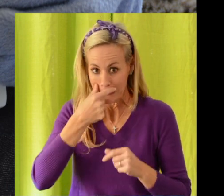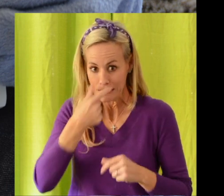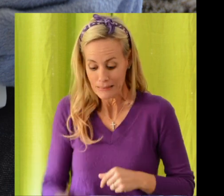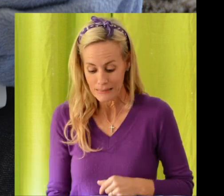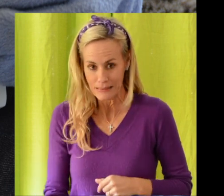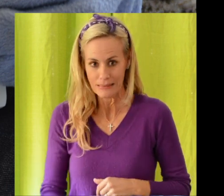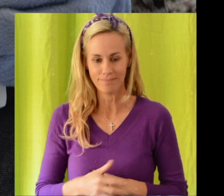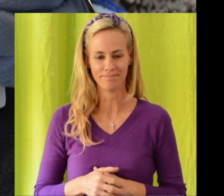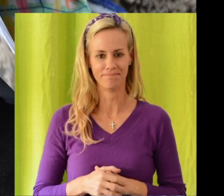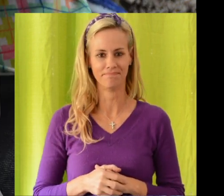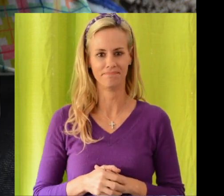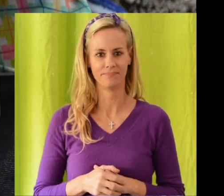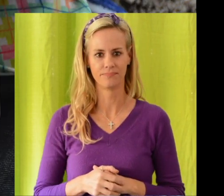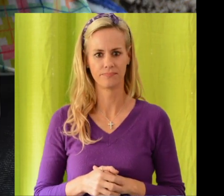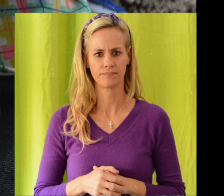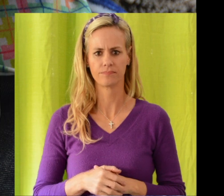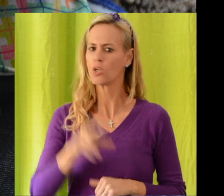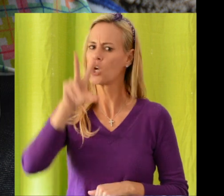Oops.